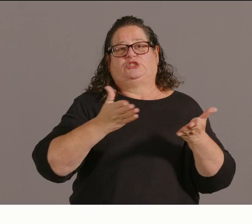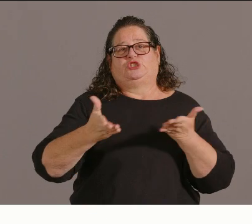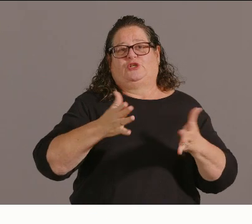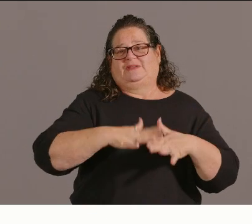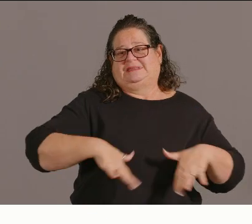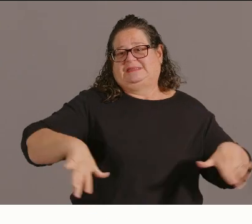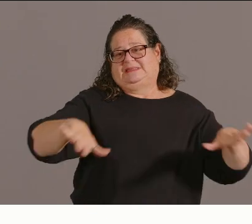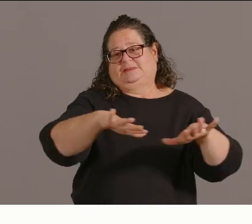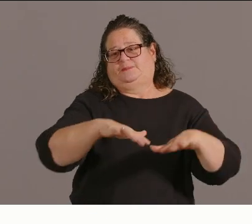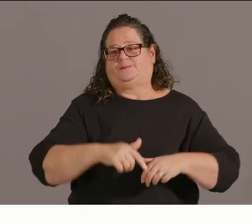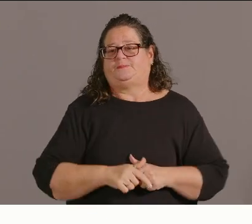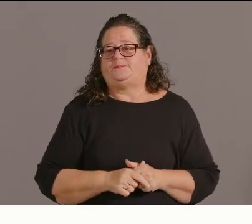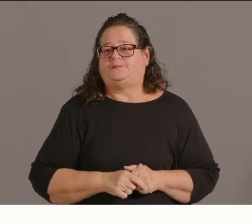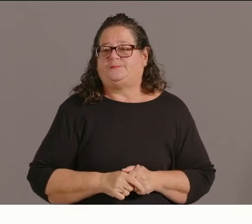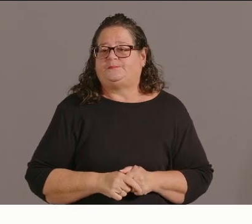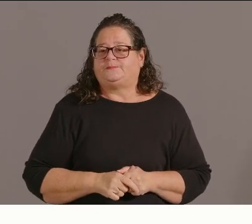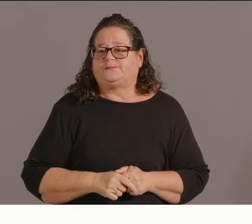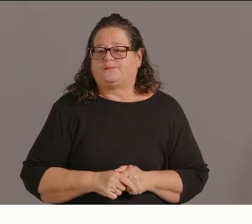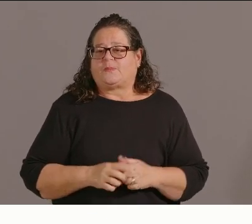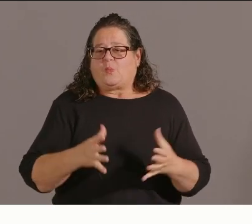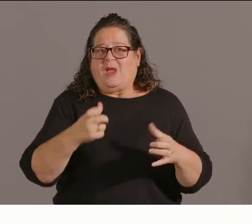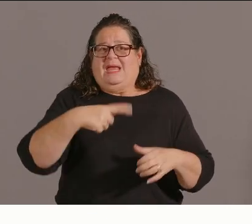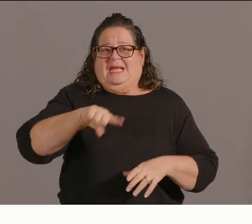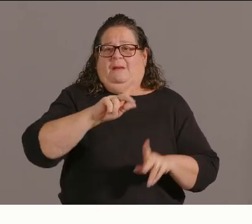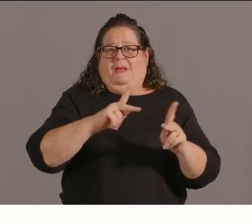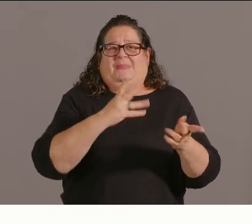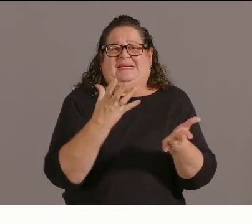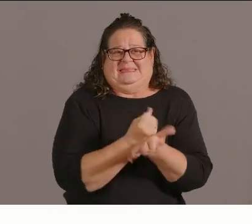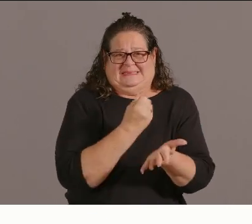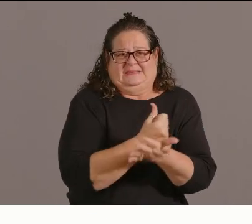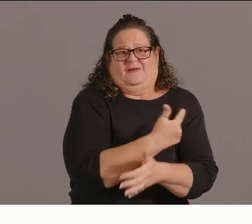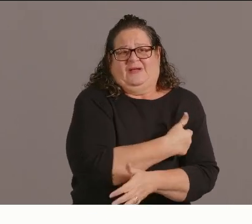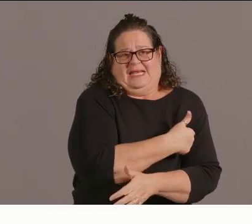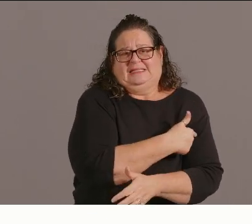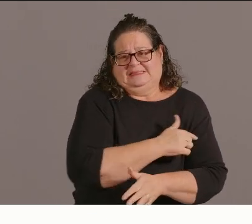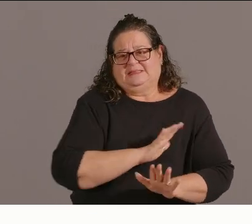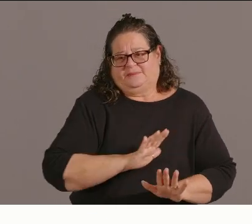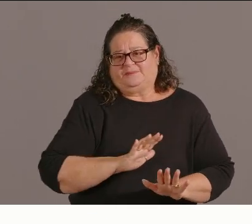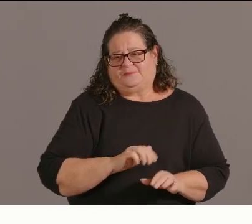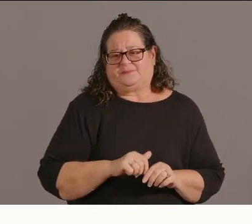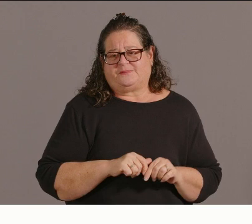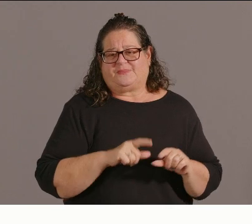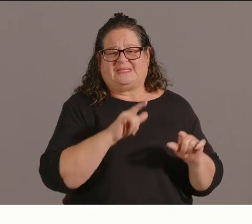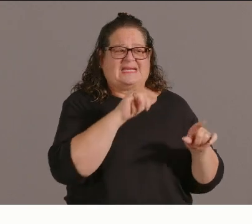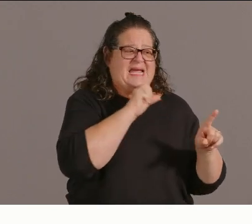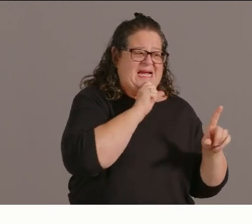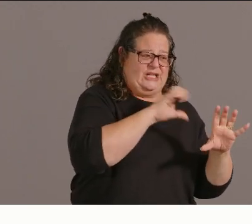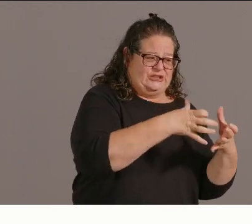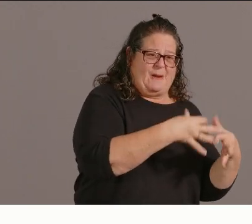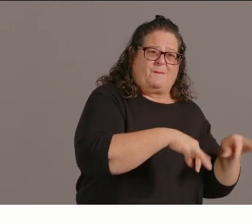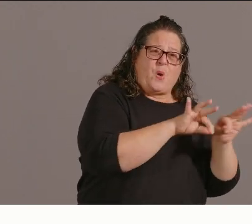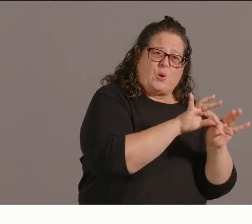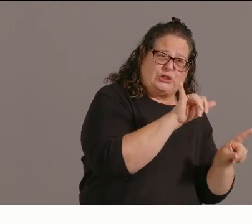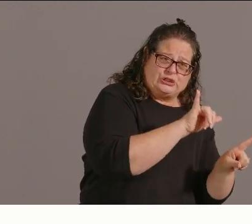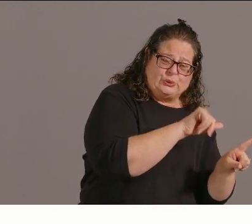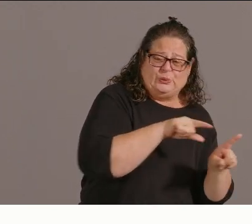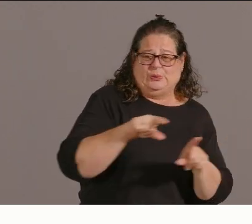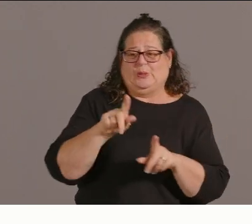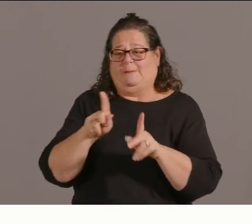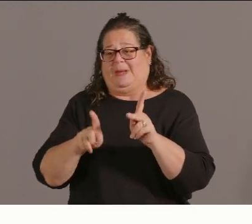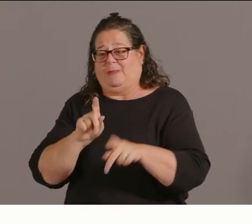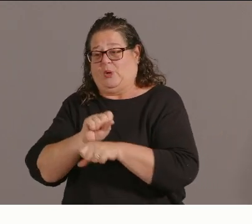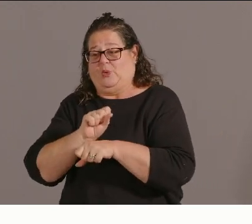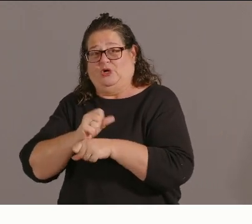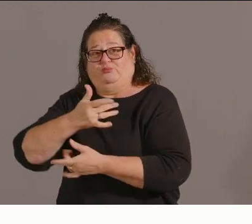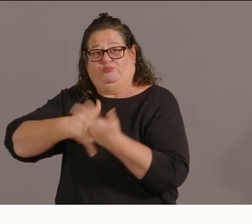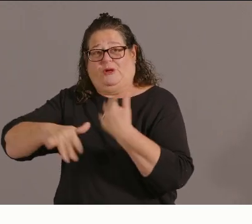prioritized as we moved forward with our age-based prioritization. Looking at our schedule, we anticipate it'll take